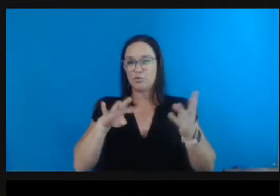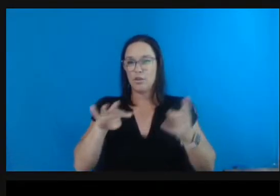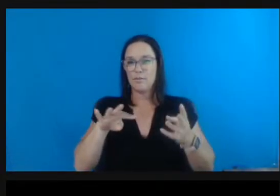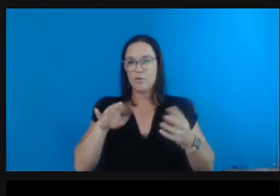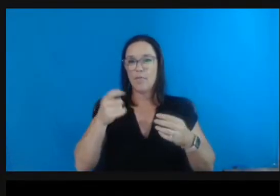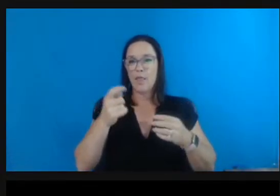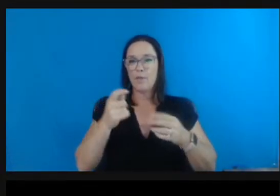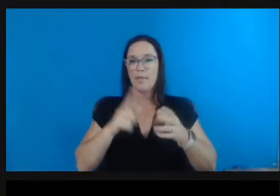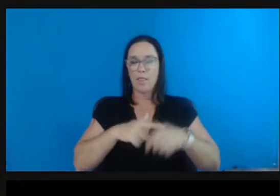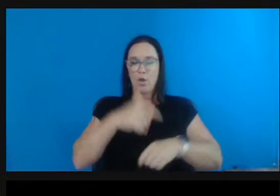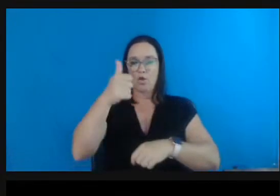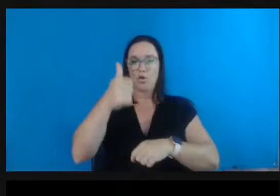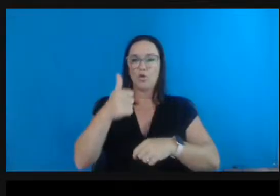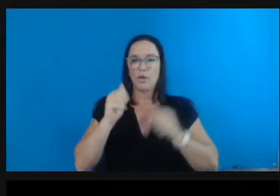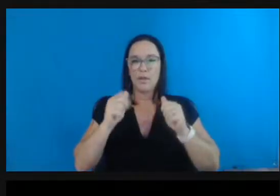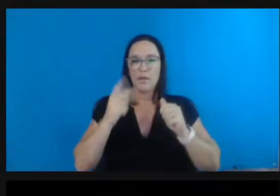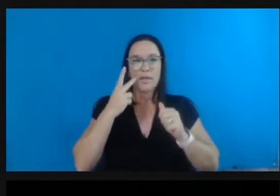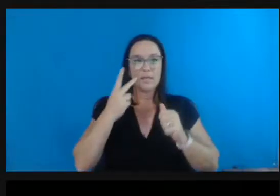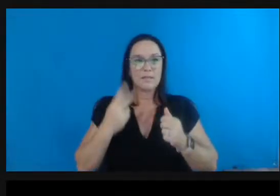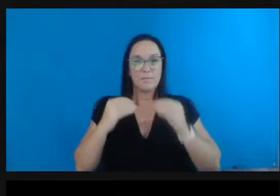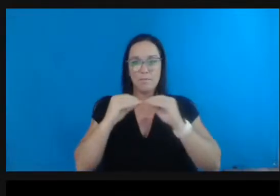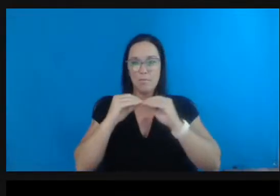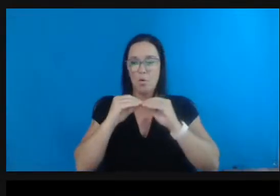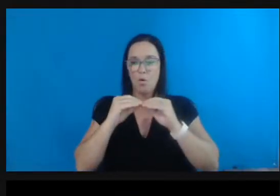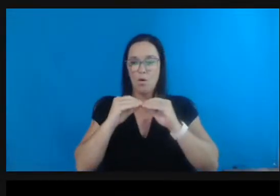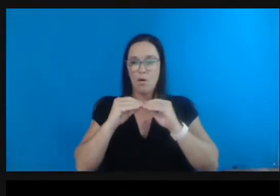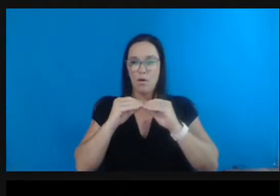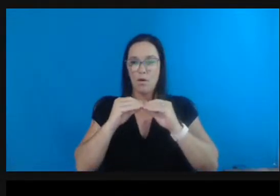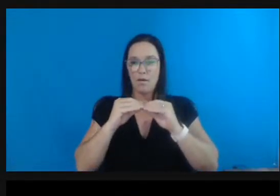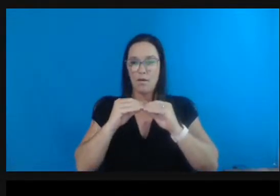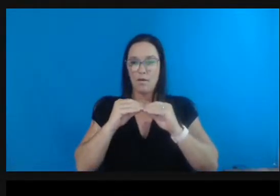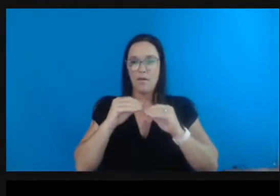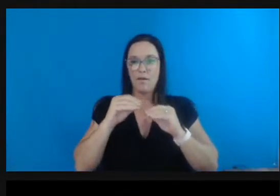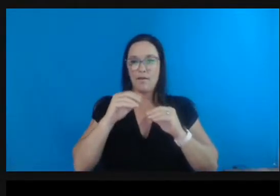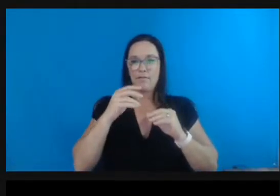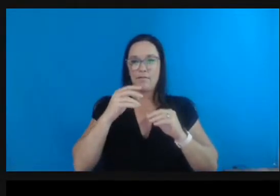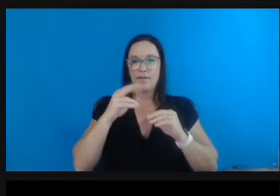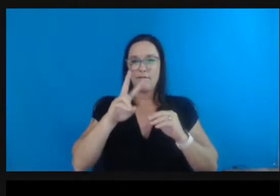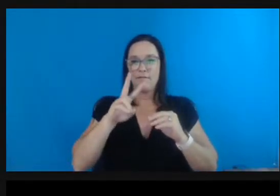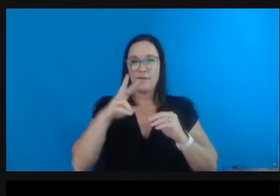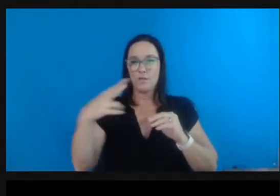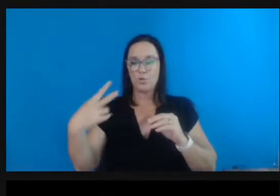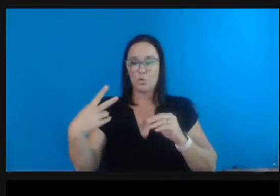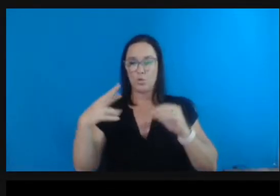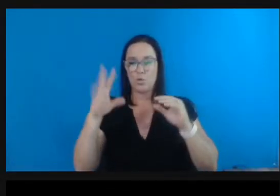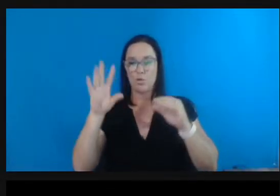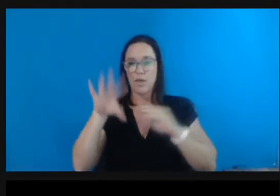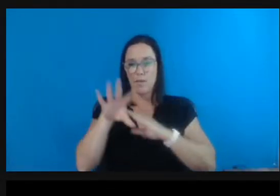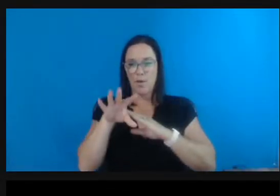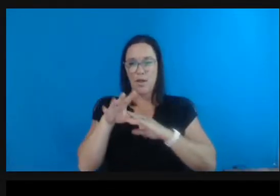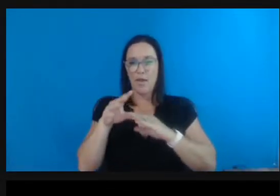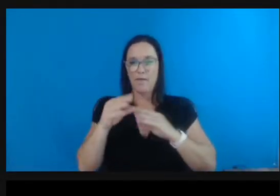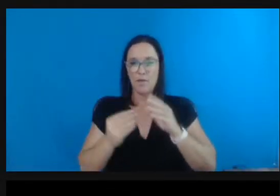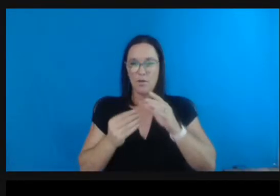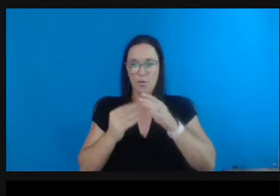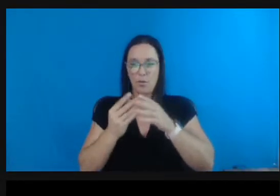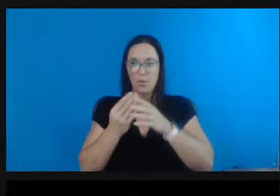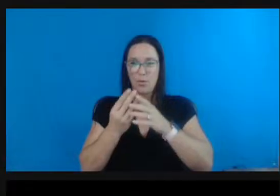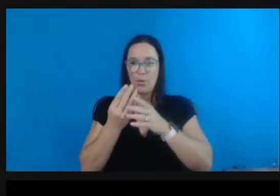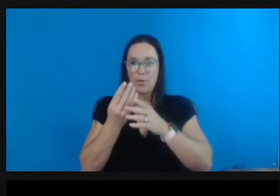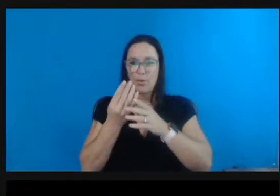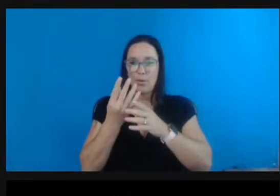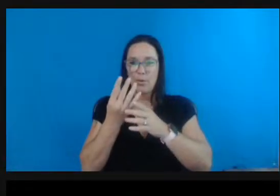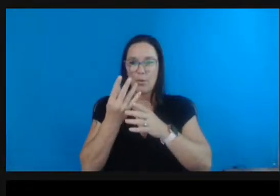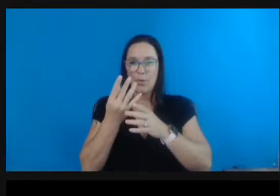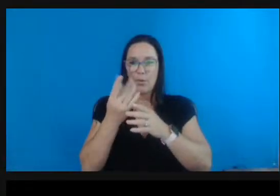longer. We can see a little bit more of this sequence of the V2 camera, the fountain rising with a small fountain, and